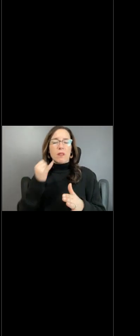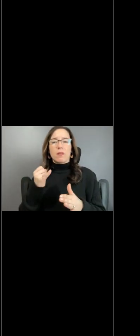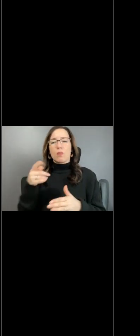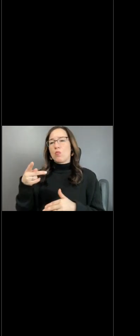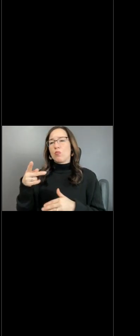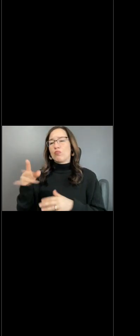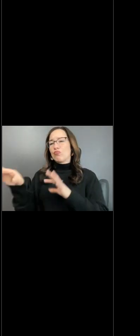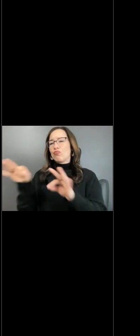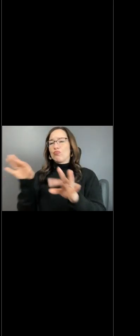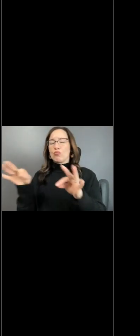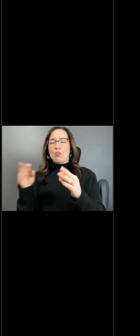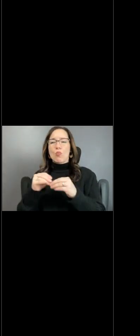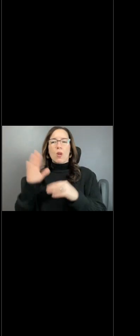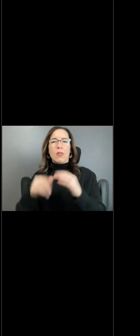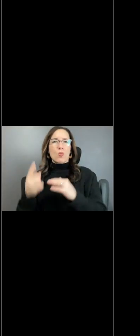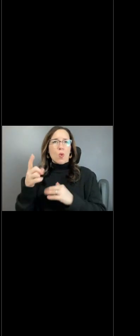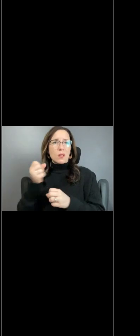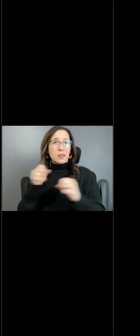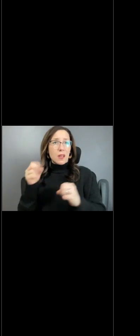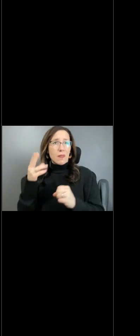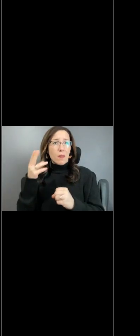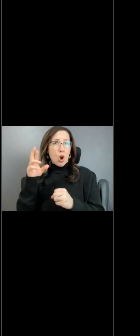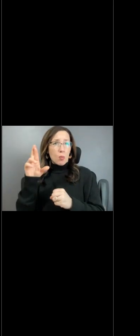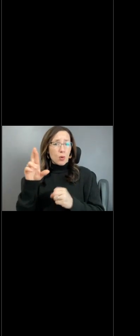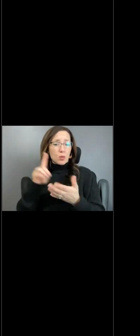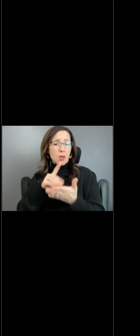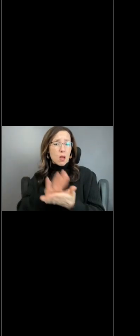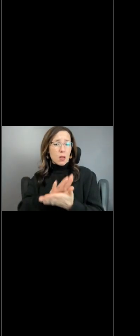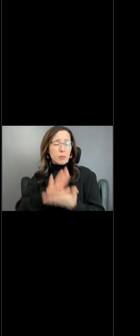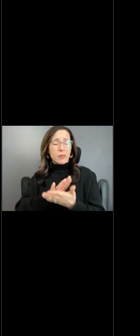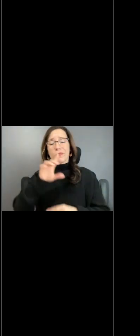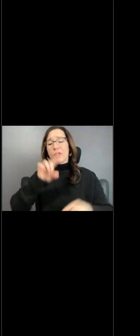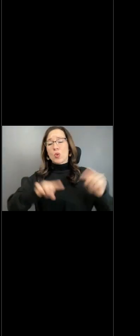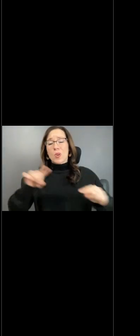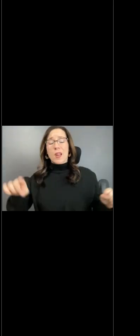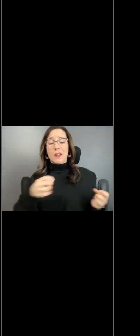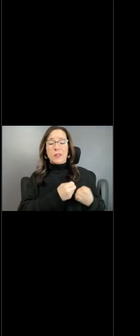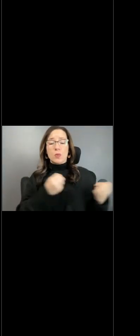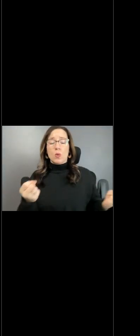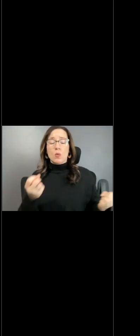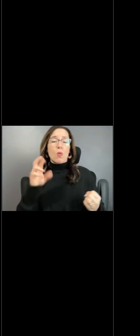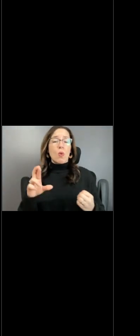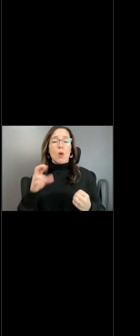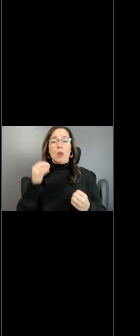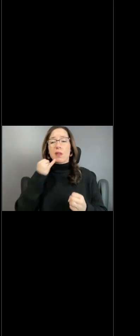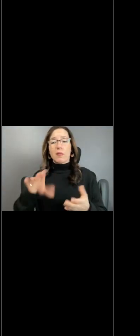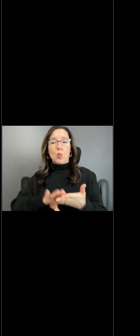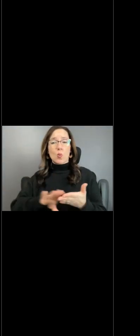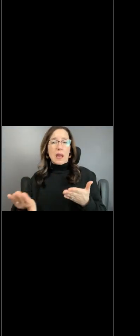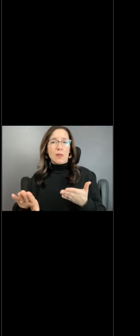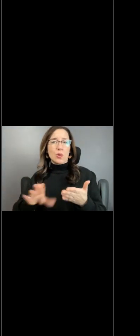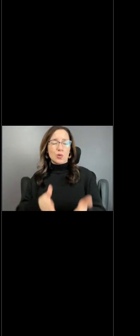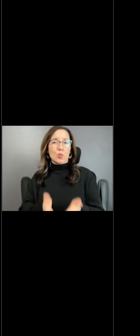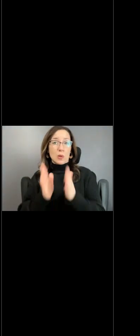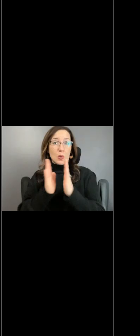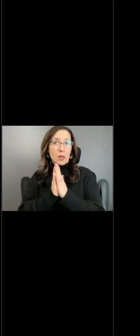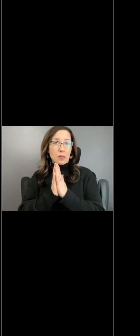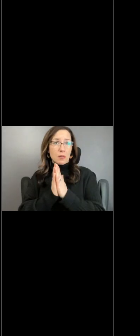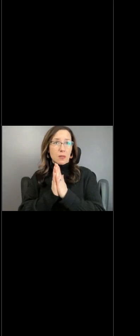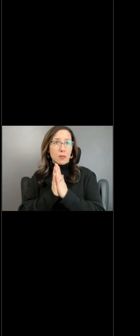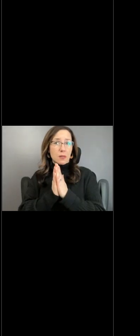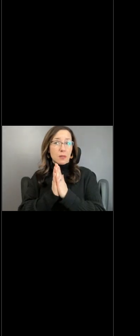than one safe harbor document, a variety of sources, or if waivers are requested